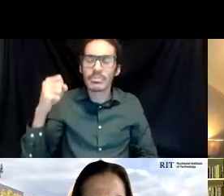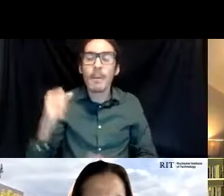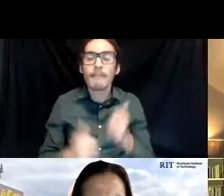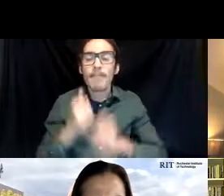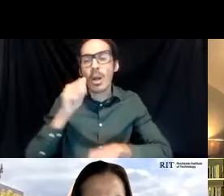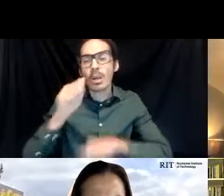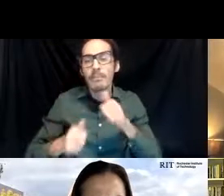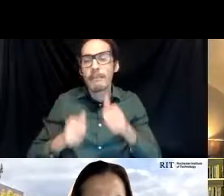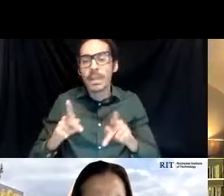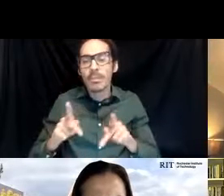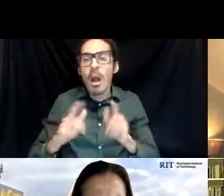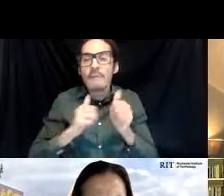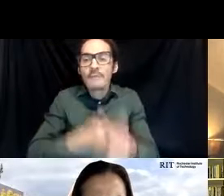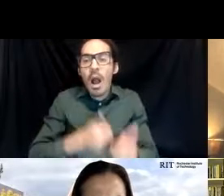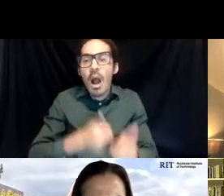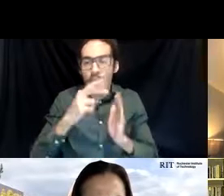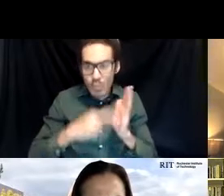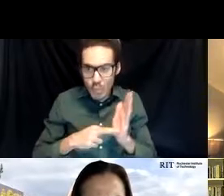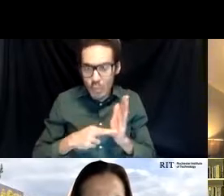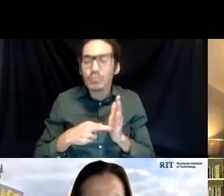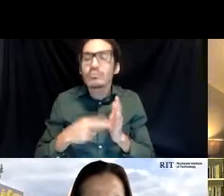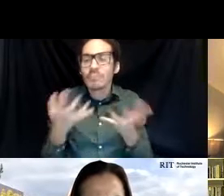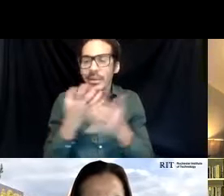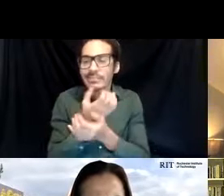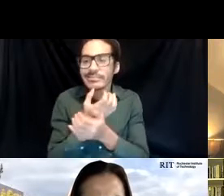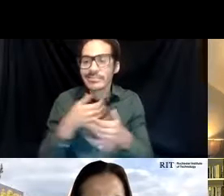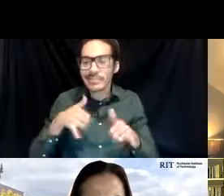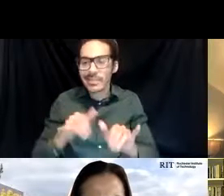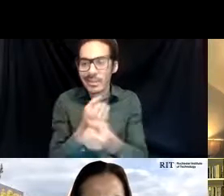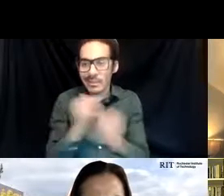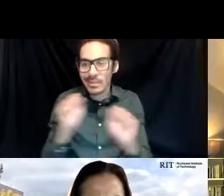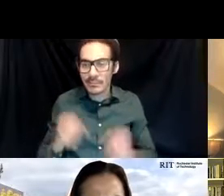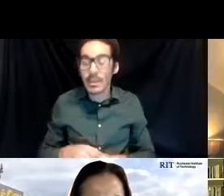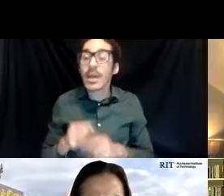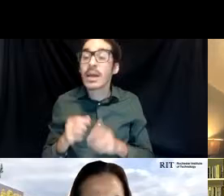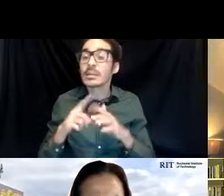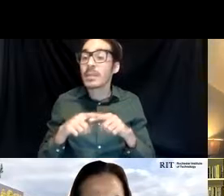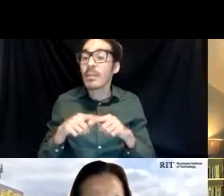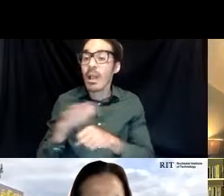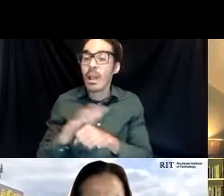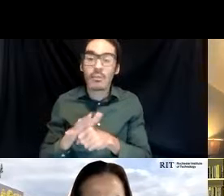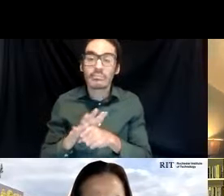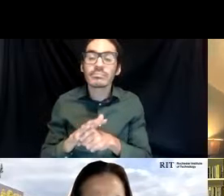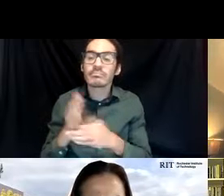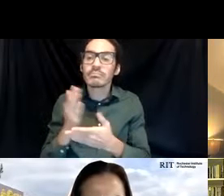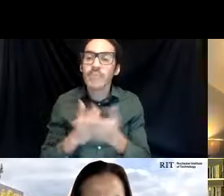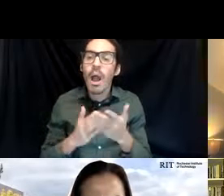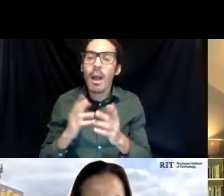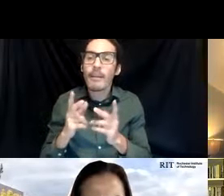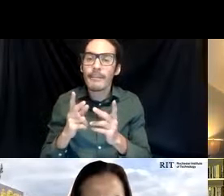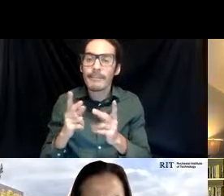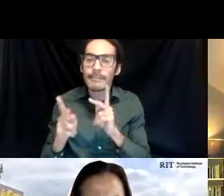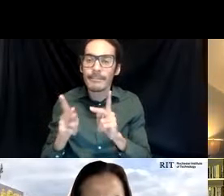trying to stay safe. Again, depending on the region and where people are more laid back towards the south,